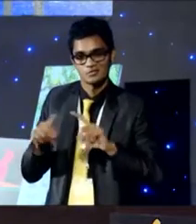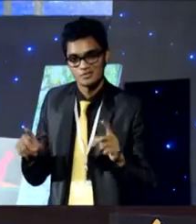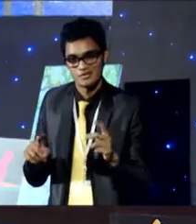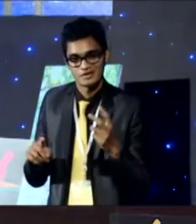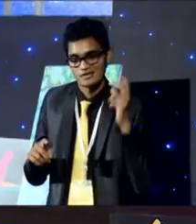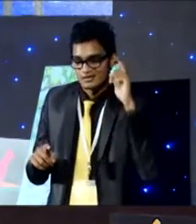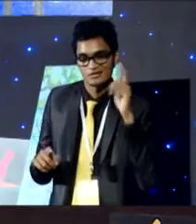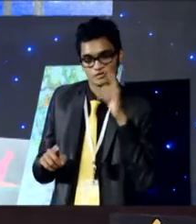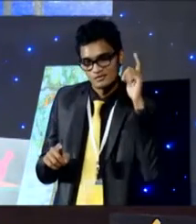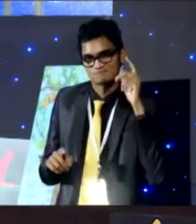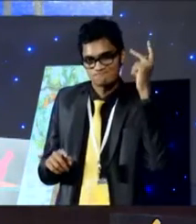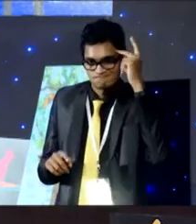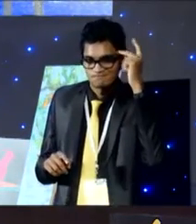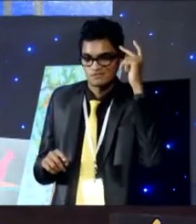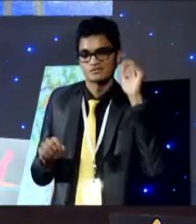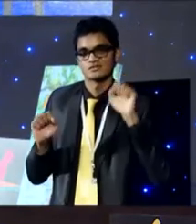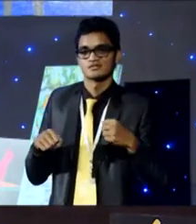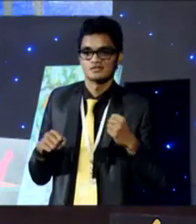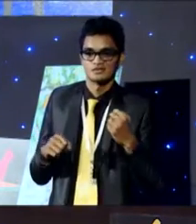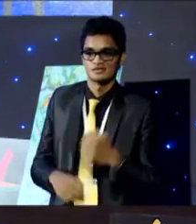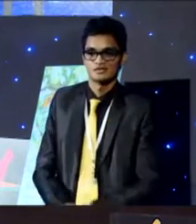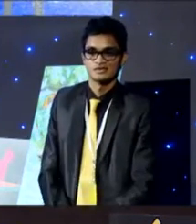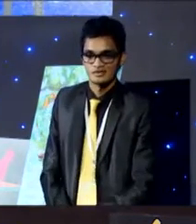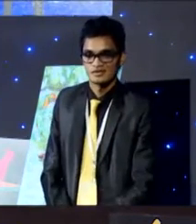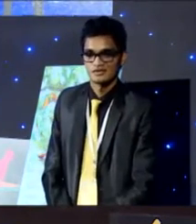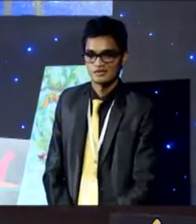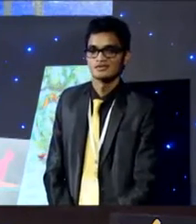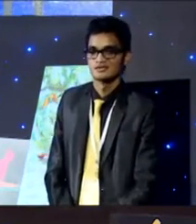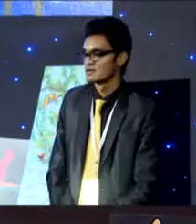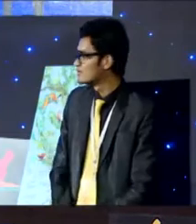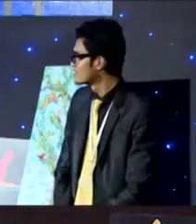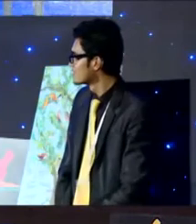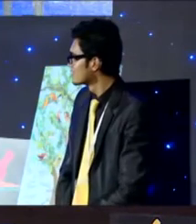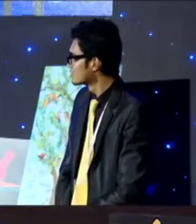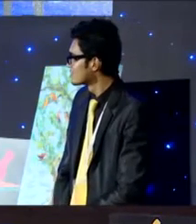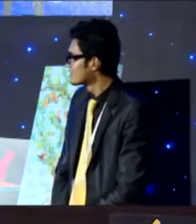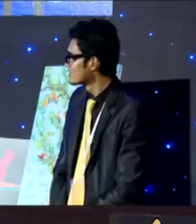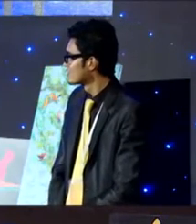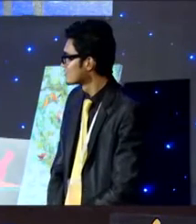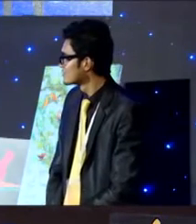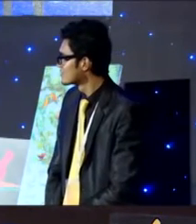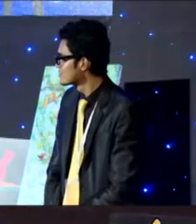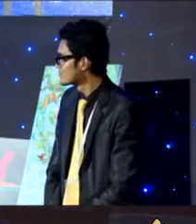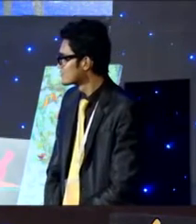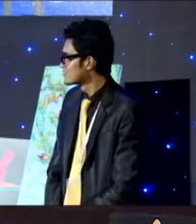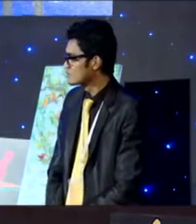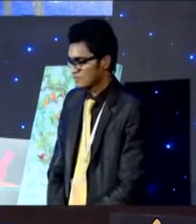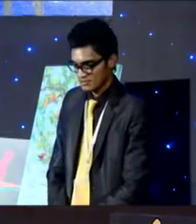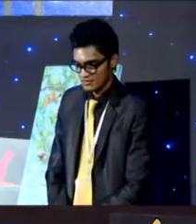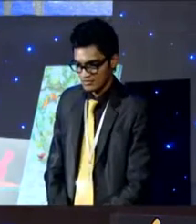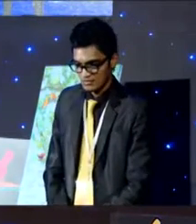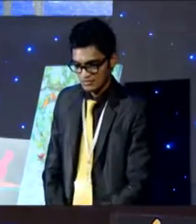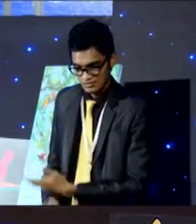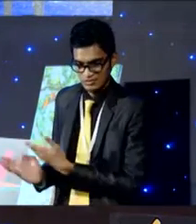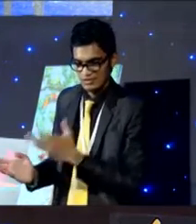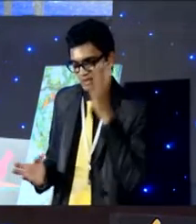So basically, I think this is not, it is more about the mindset and the ability that is important there. I'd just like to narrate